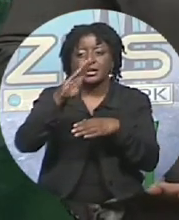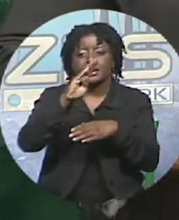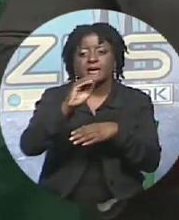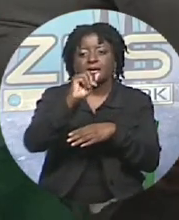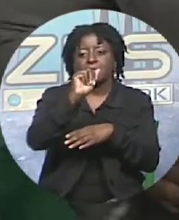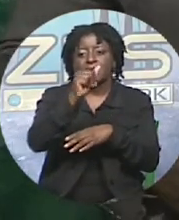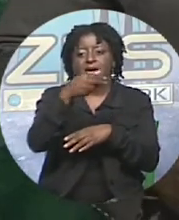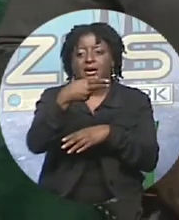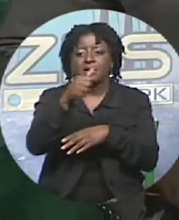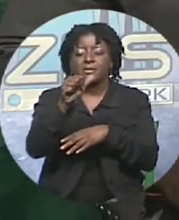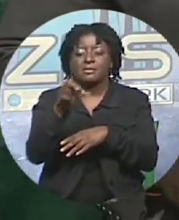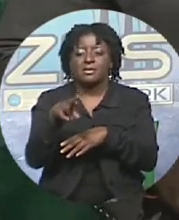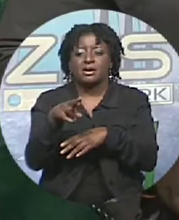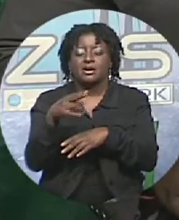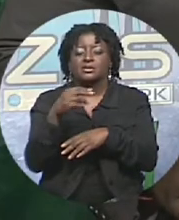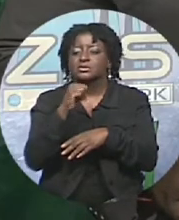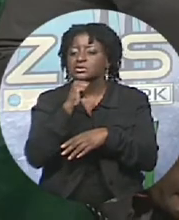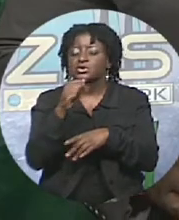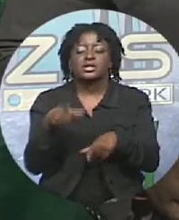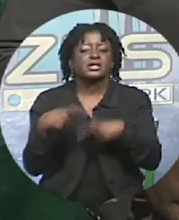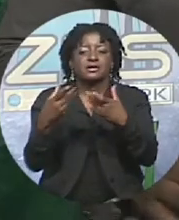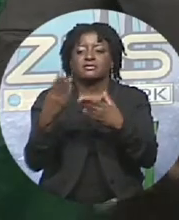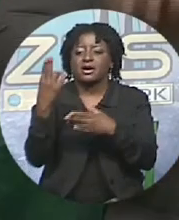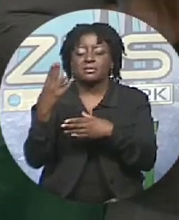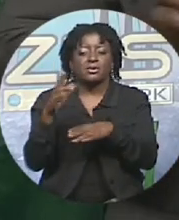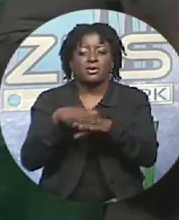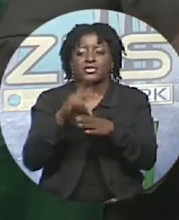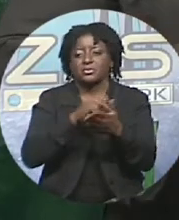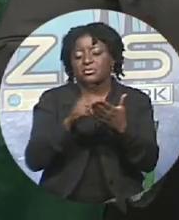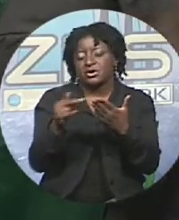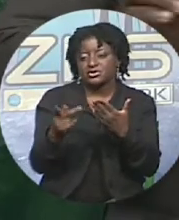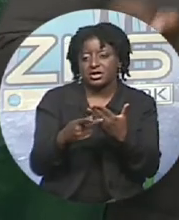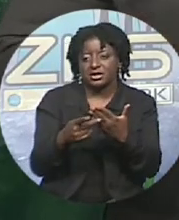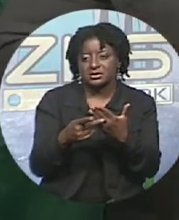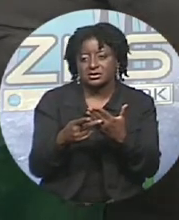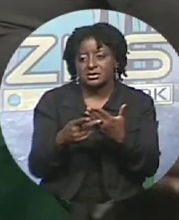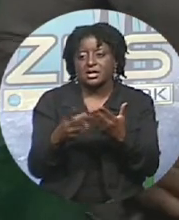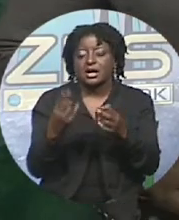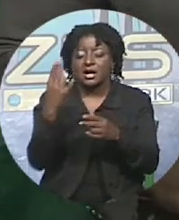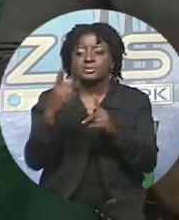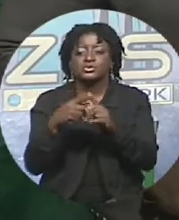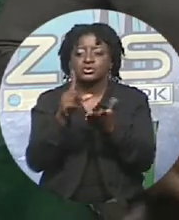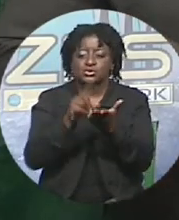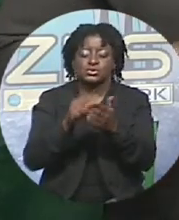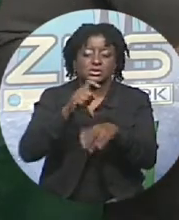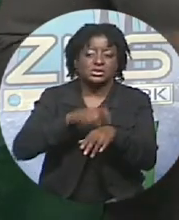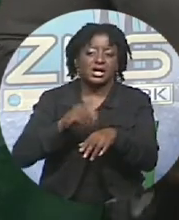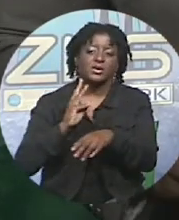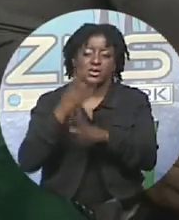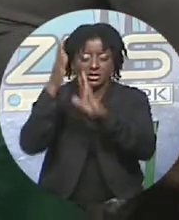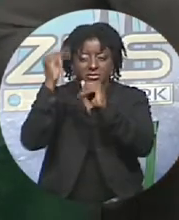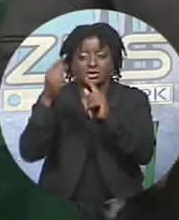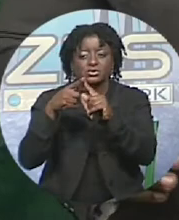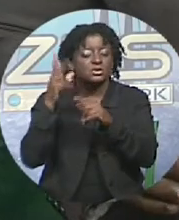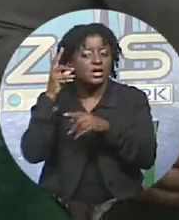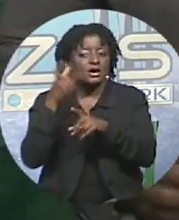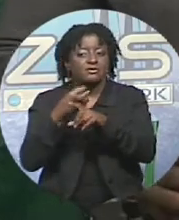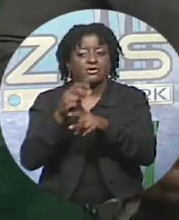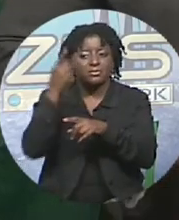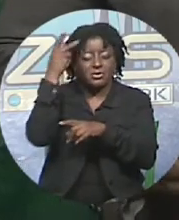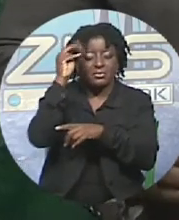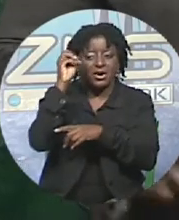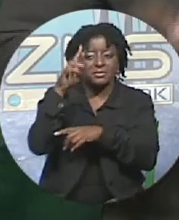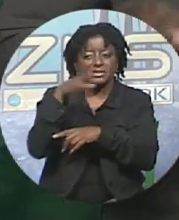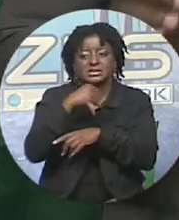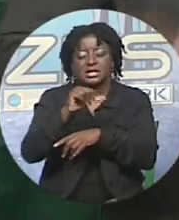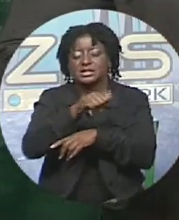can to get the $3.5 billion property opened. Now, up until news time, we were expecting to hear from Prime Minister, who, along with other senior government officials